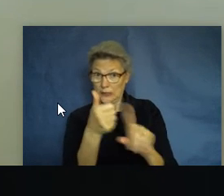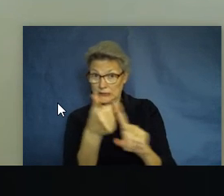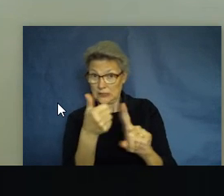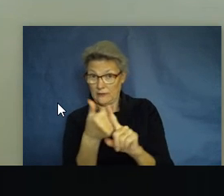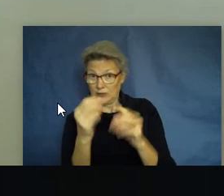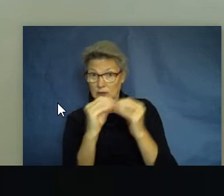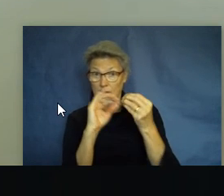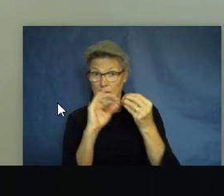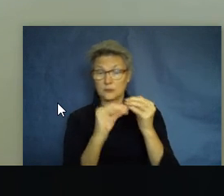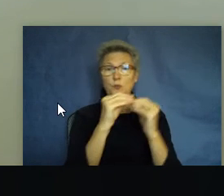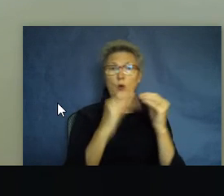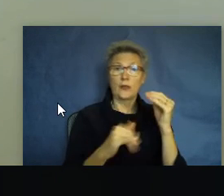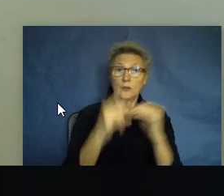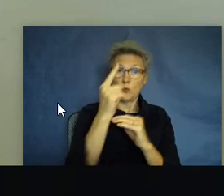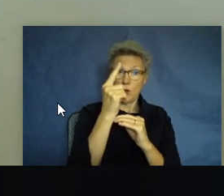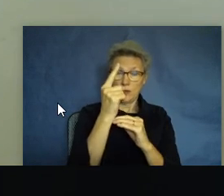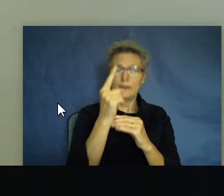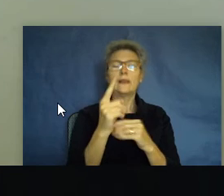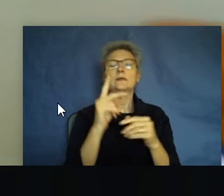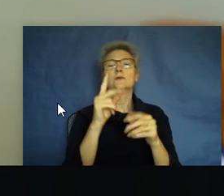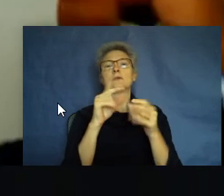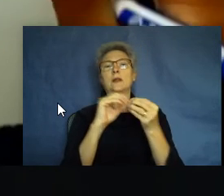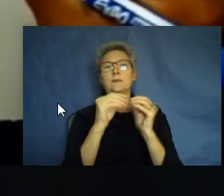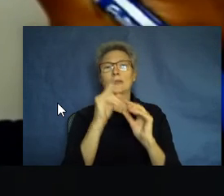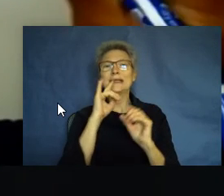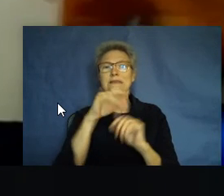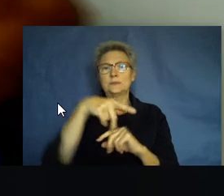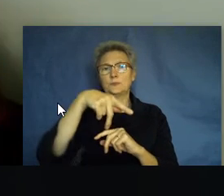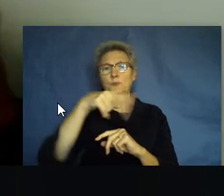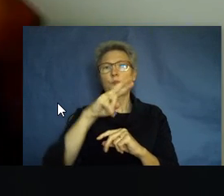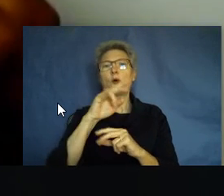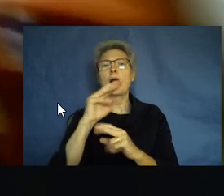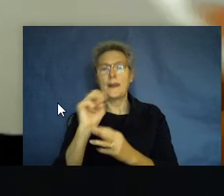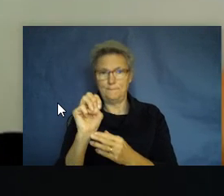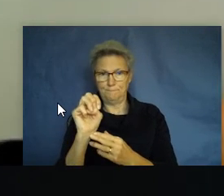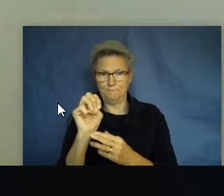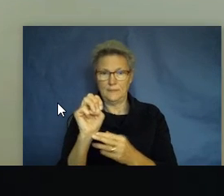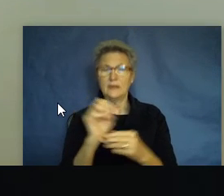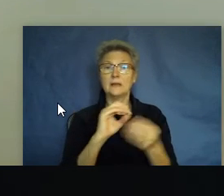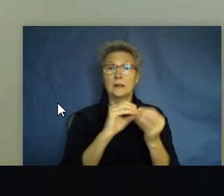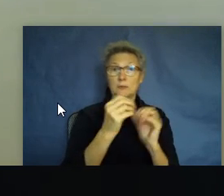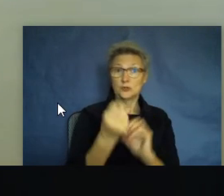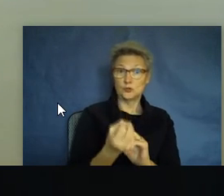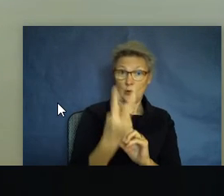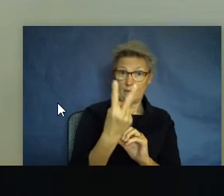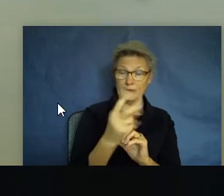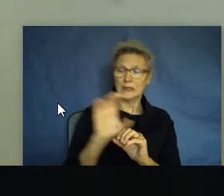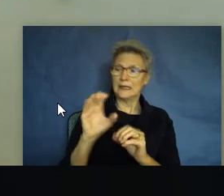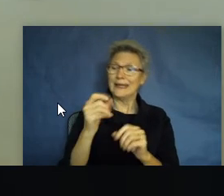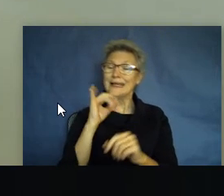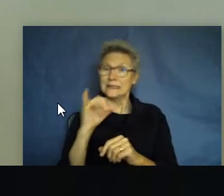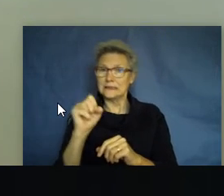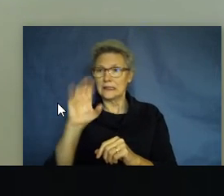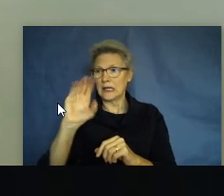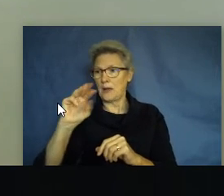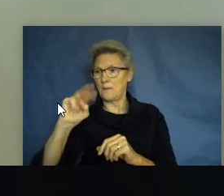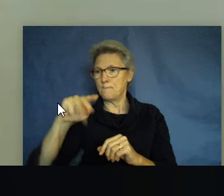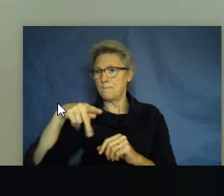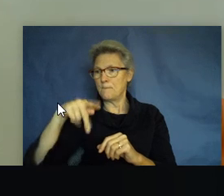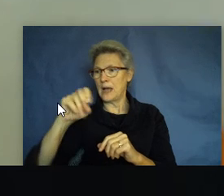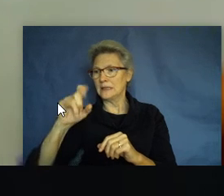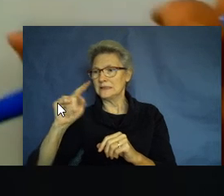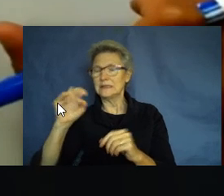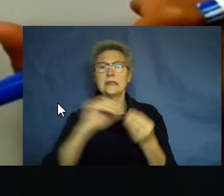than 1, then your number is a prime number. So we're finding that the number 12 is a composite number, and the